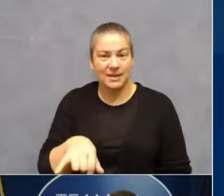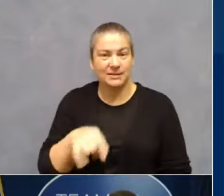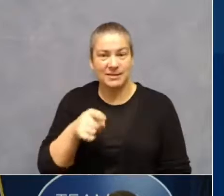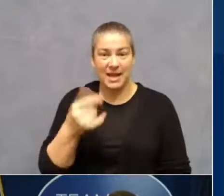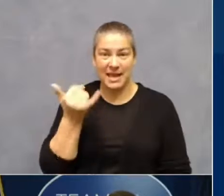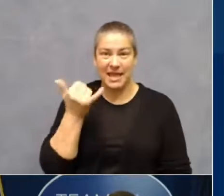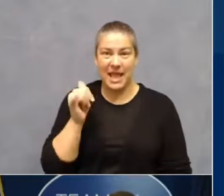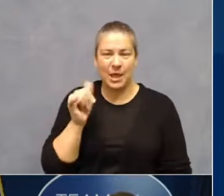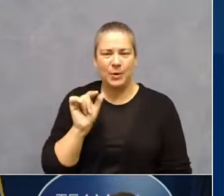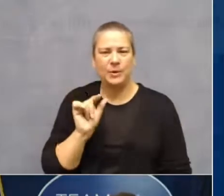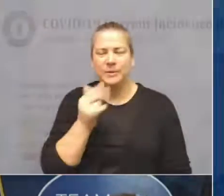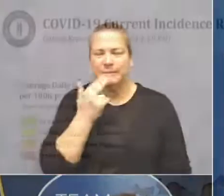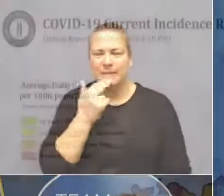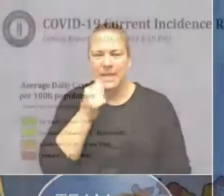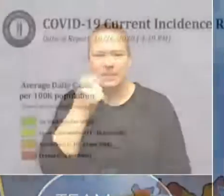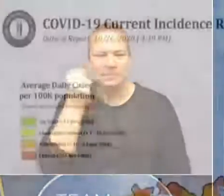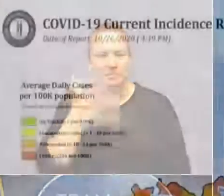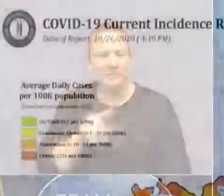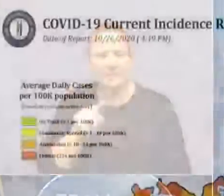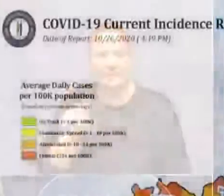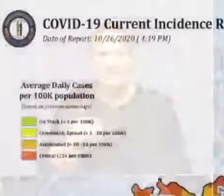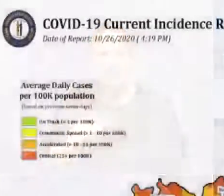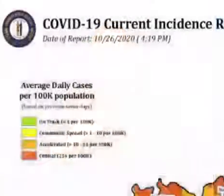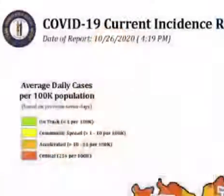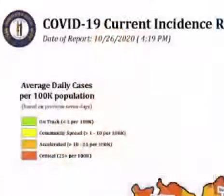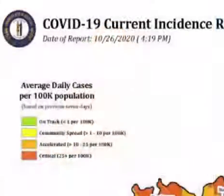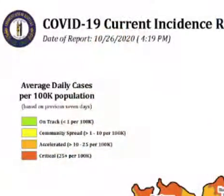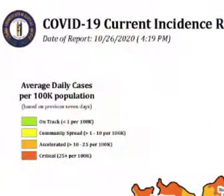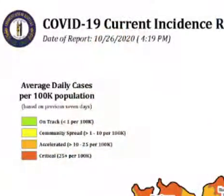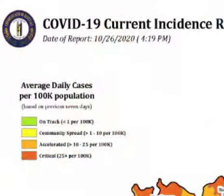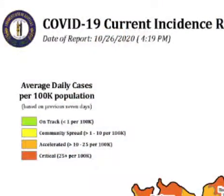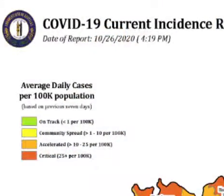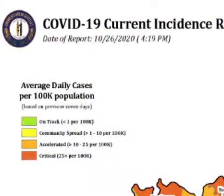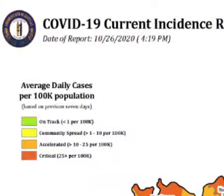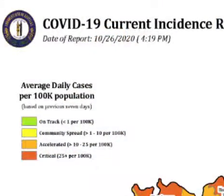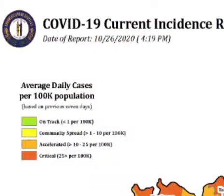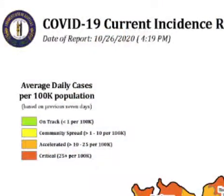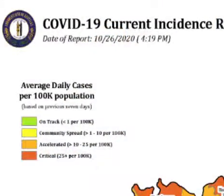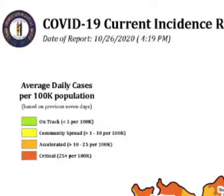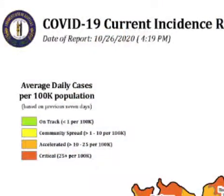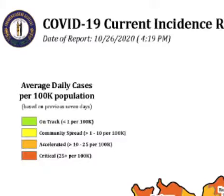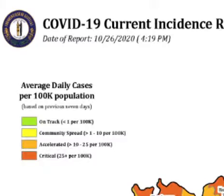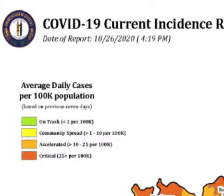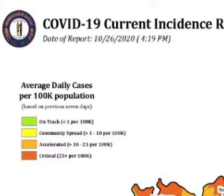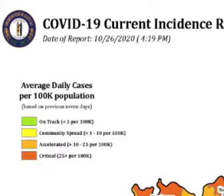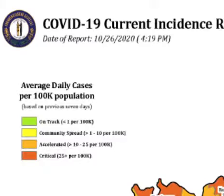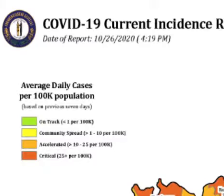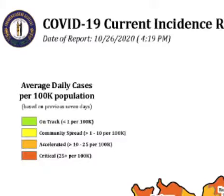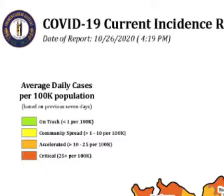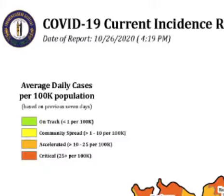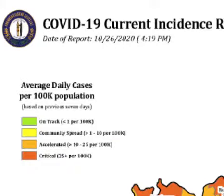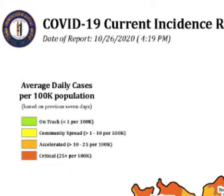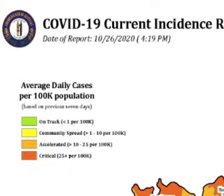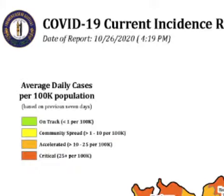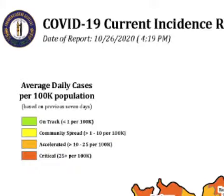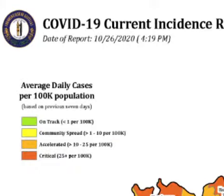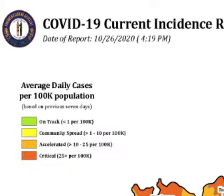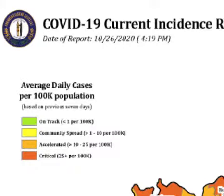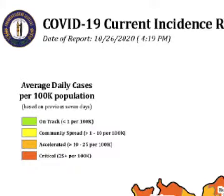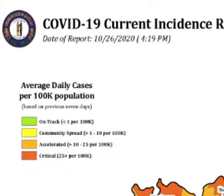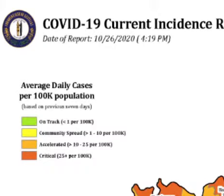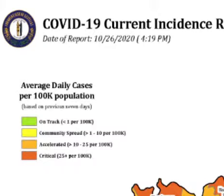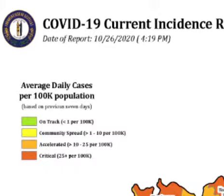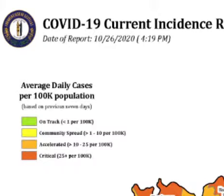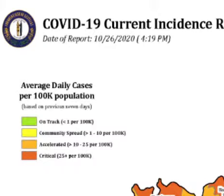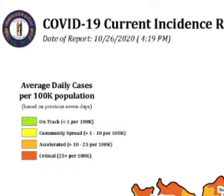had. It shows where the virus is. So what we ask our schools to do is that on Thursday, when the new map comes out, you